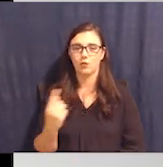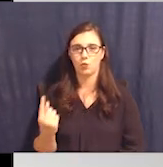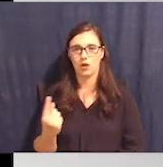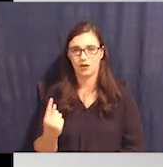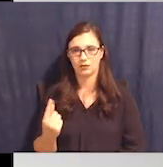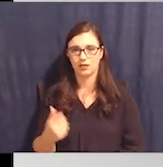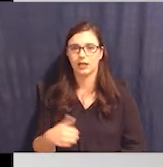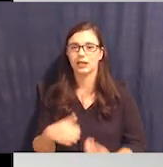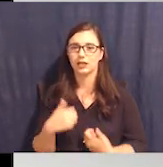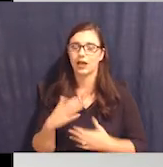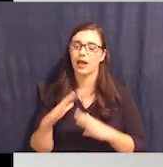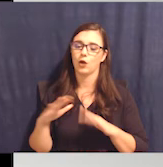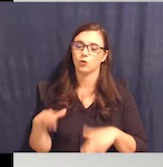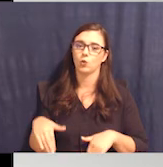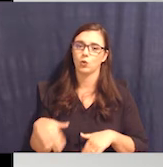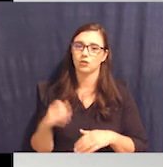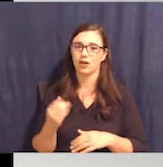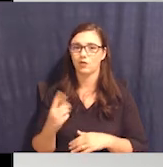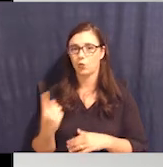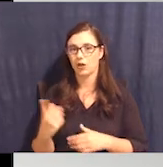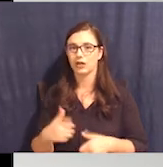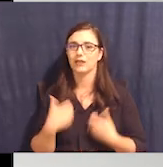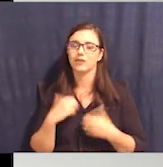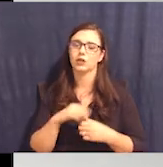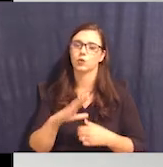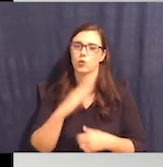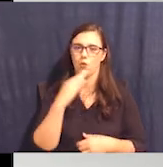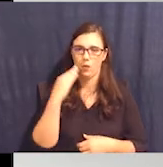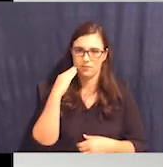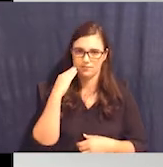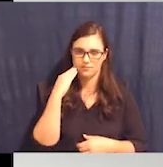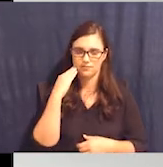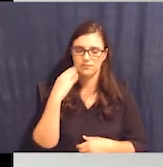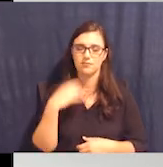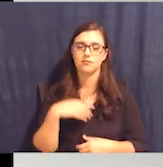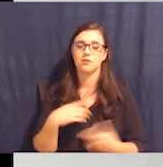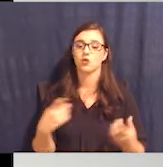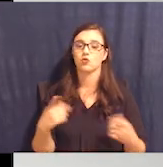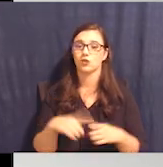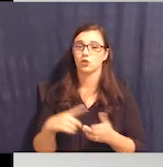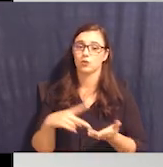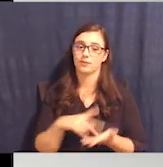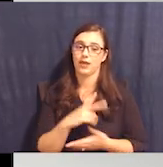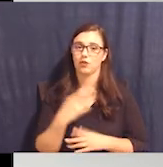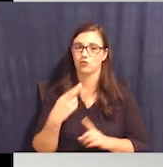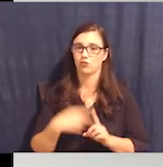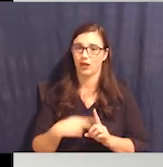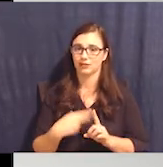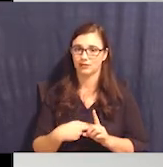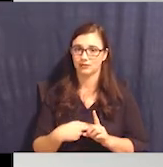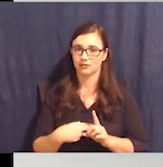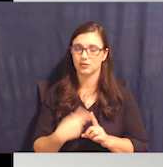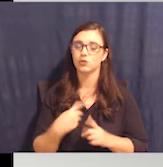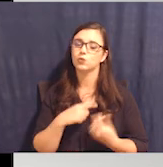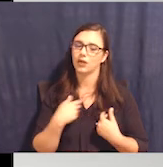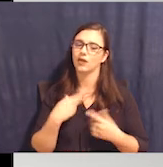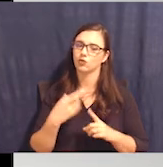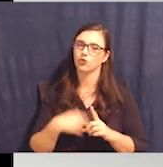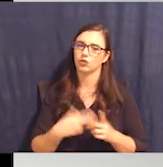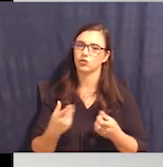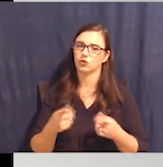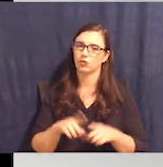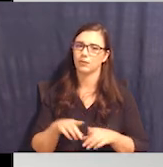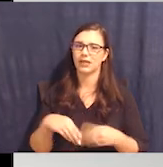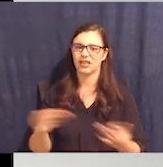family of one, a household of one living in your home, and is agreed to pay you rent. Now, we have